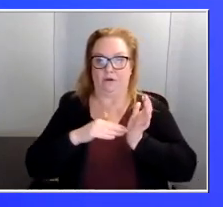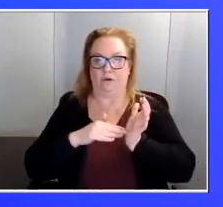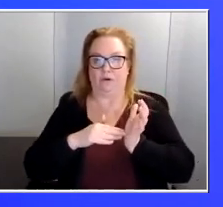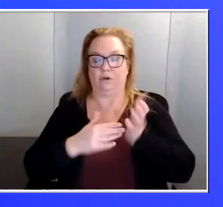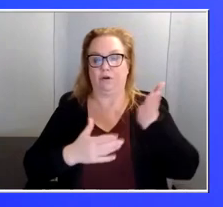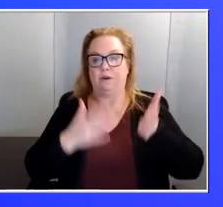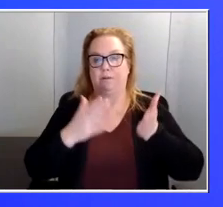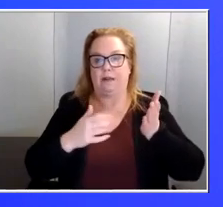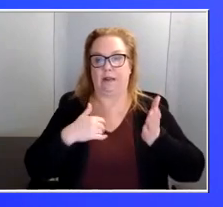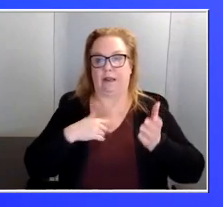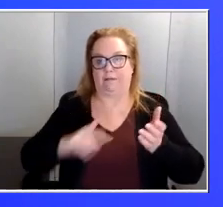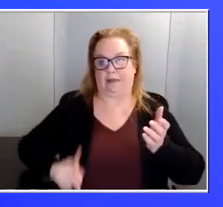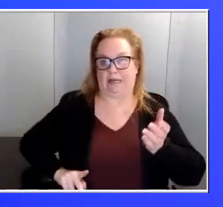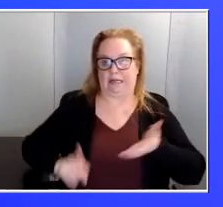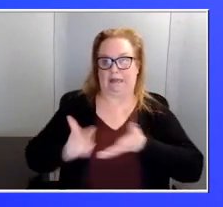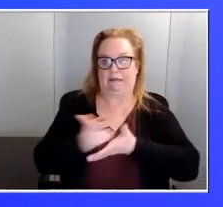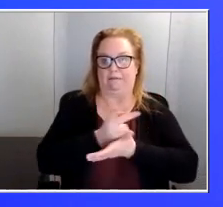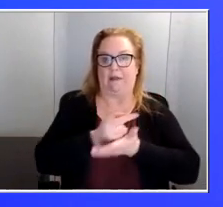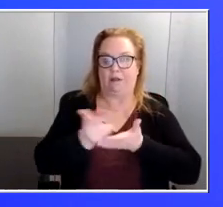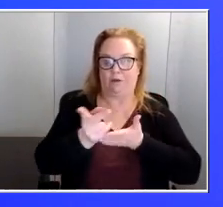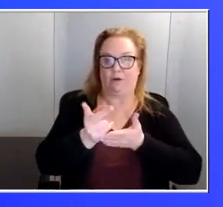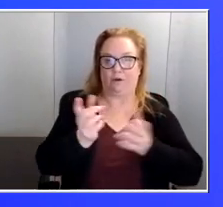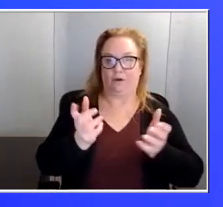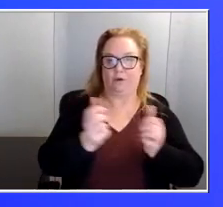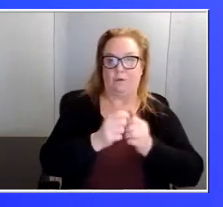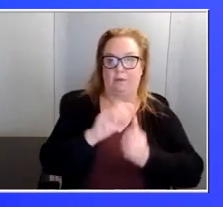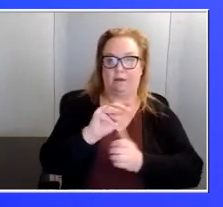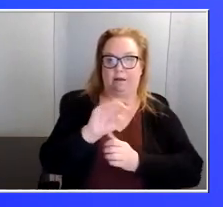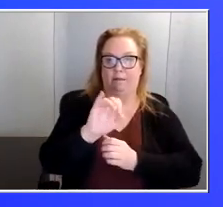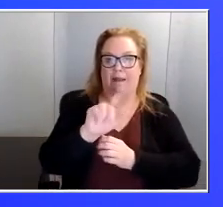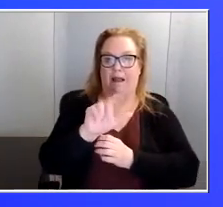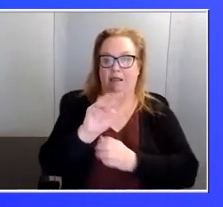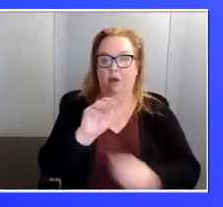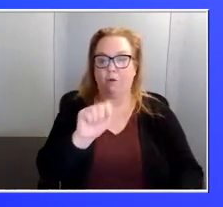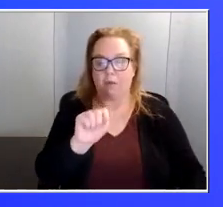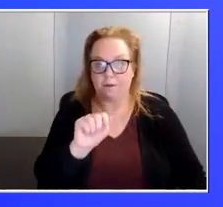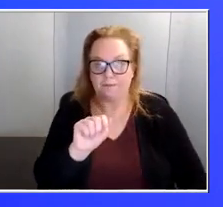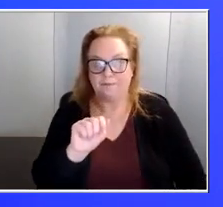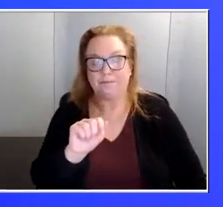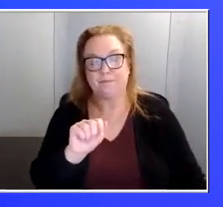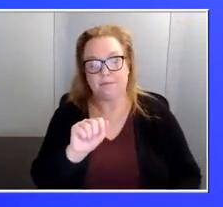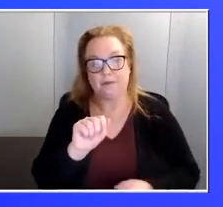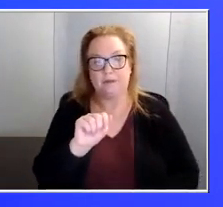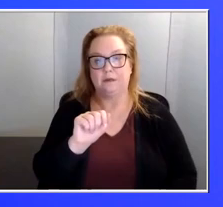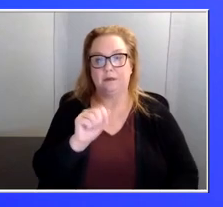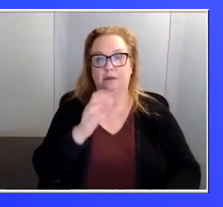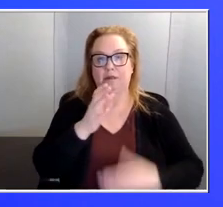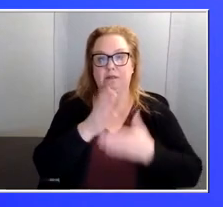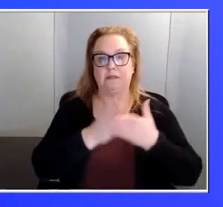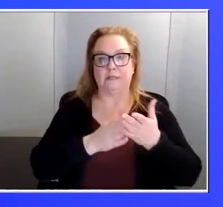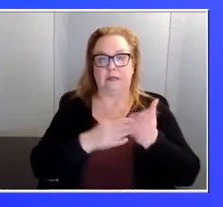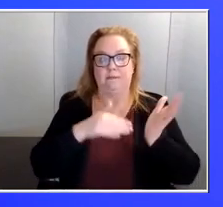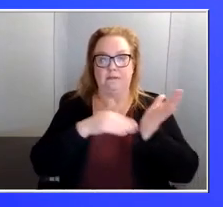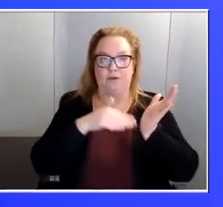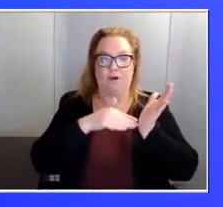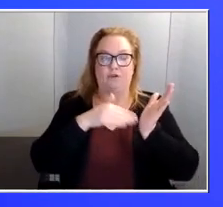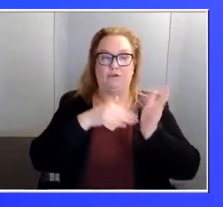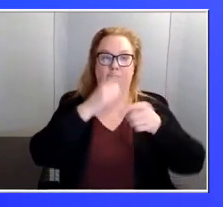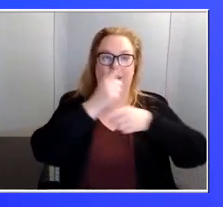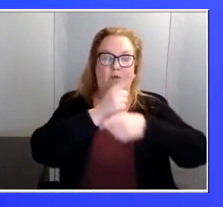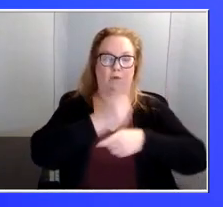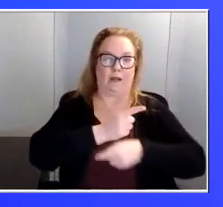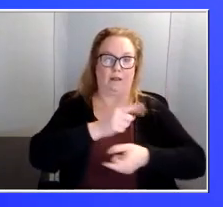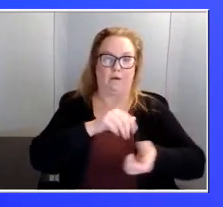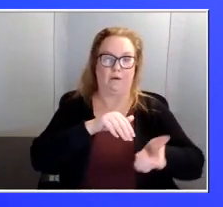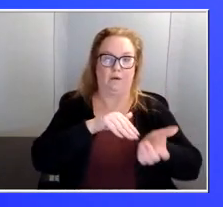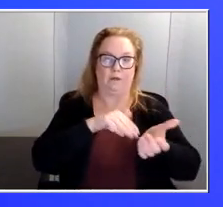have kidney failure with the myeloma. Some now, you know, more so the primary care physician, when they do the regular workup and the